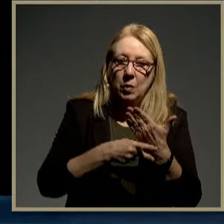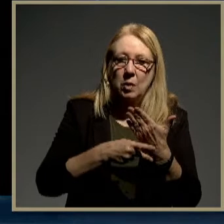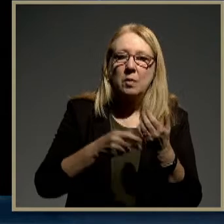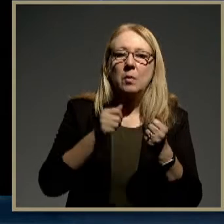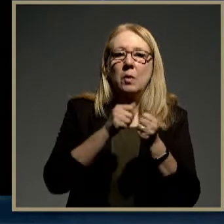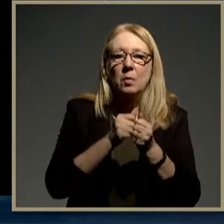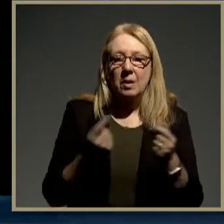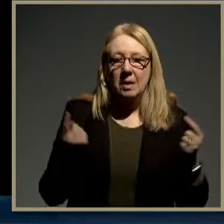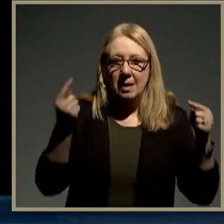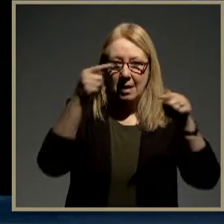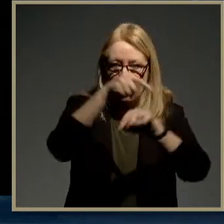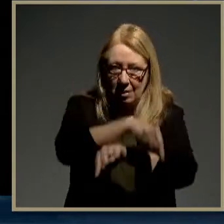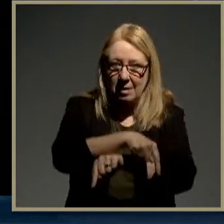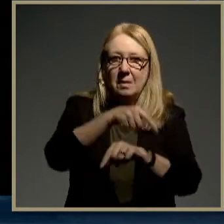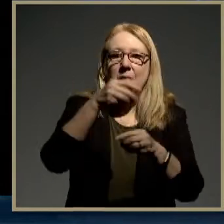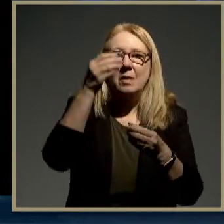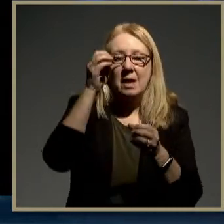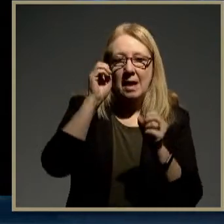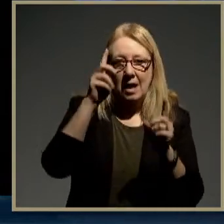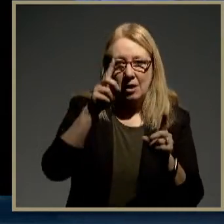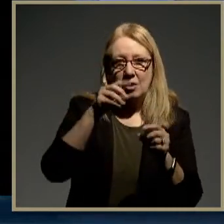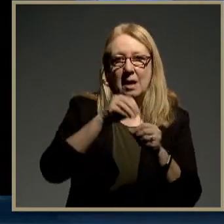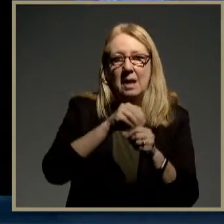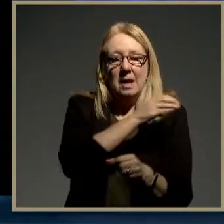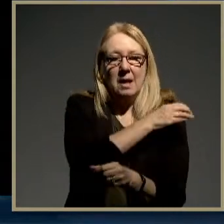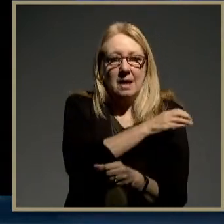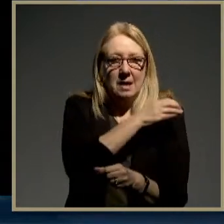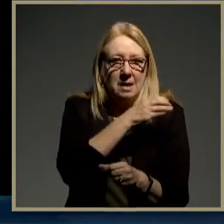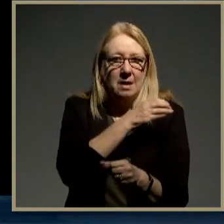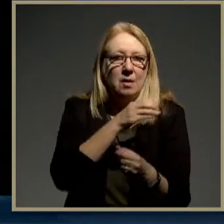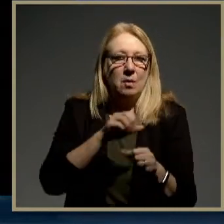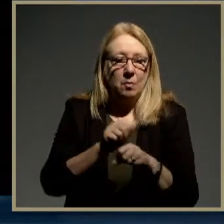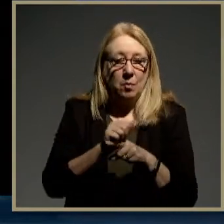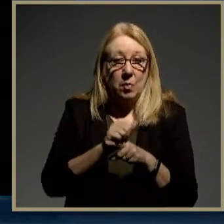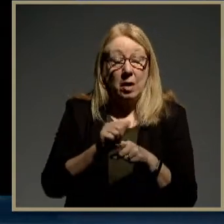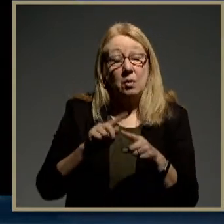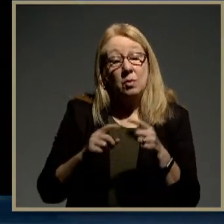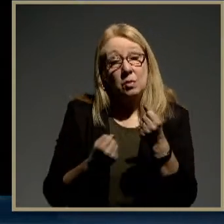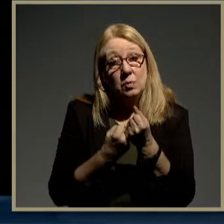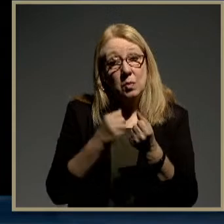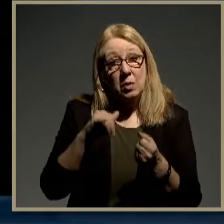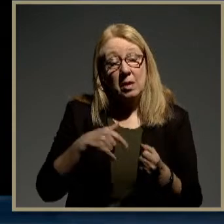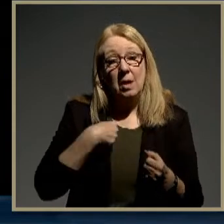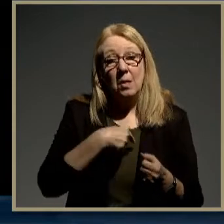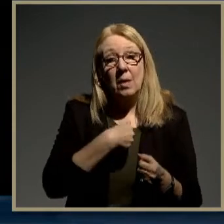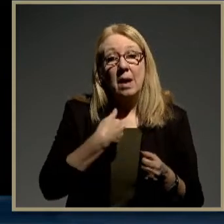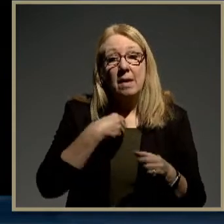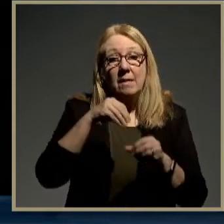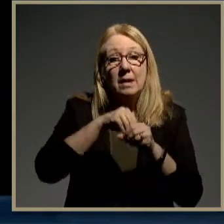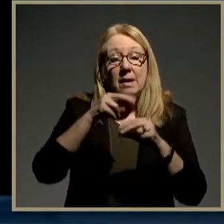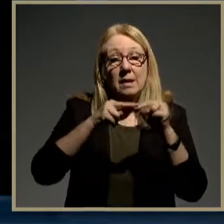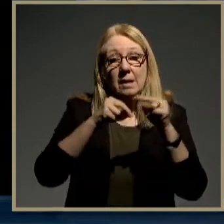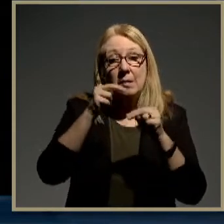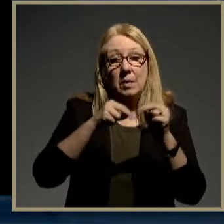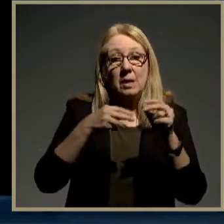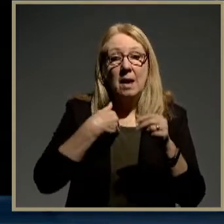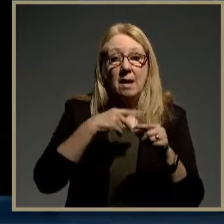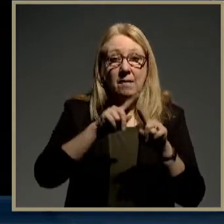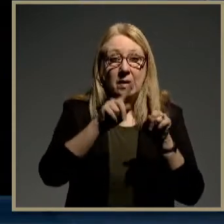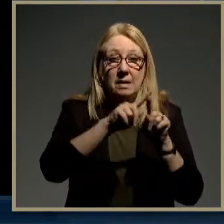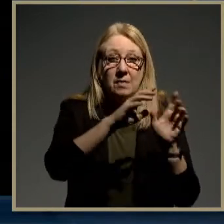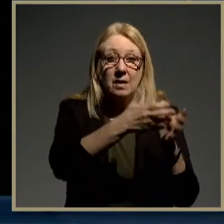interprofessional, interdisciplinary education and clinical practice. And to support that, we scattered throughout the building areas